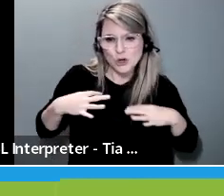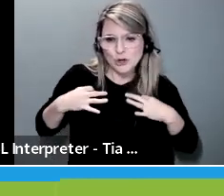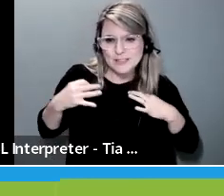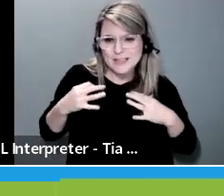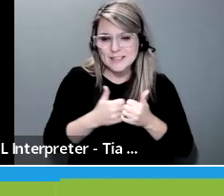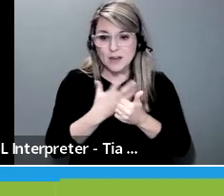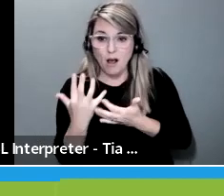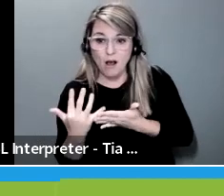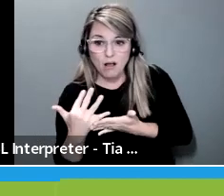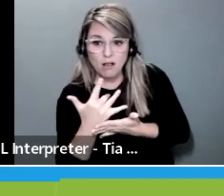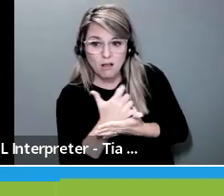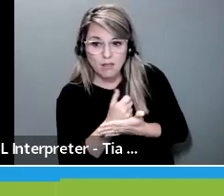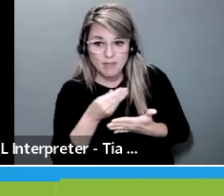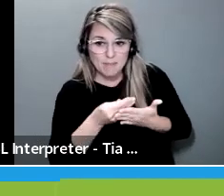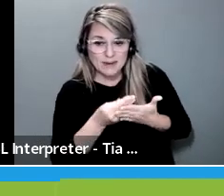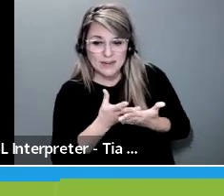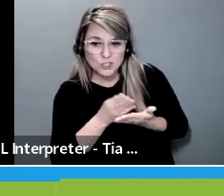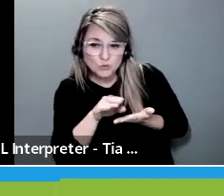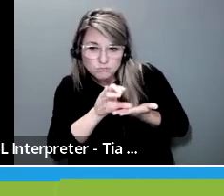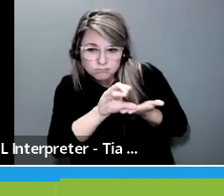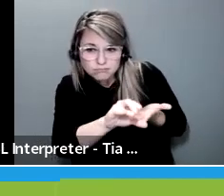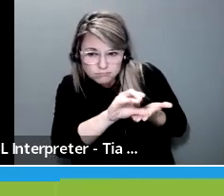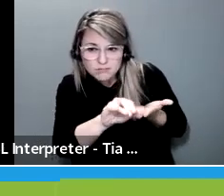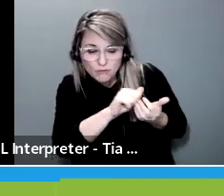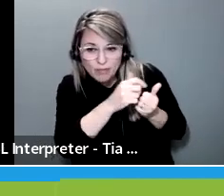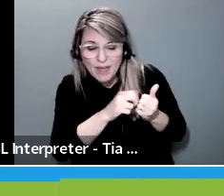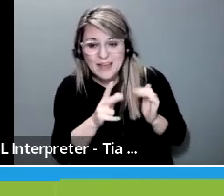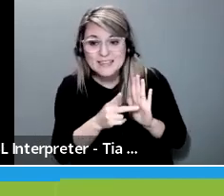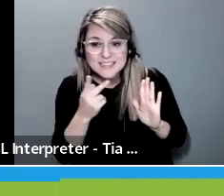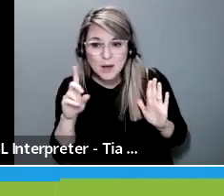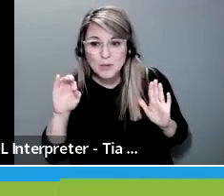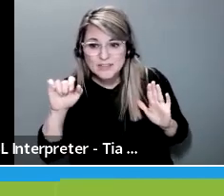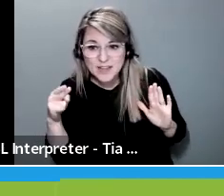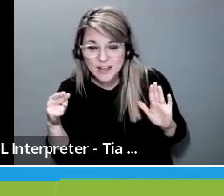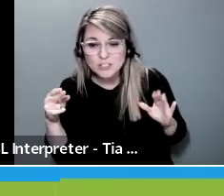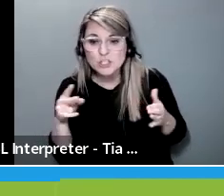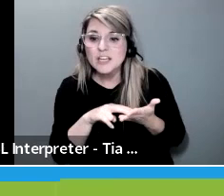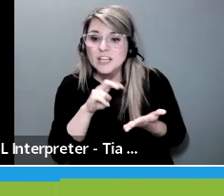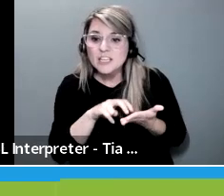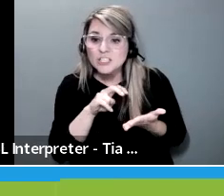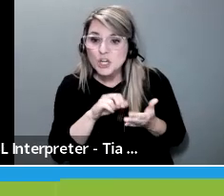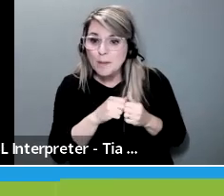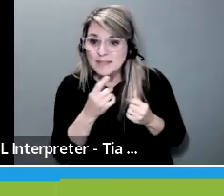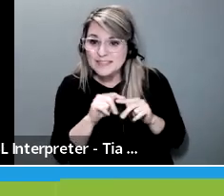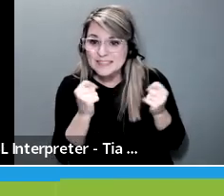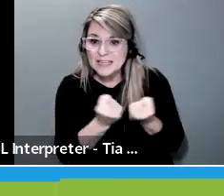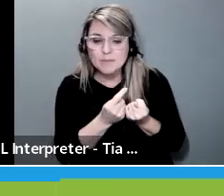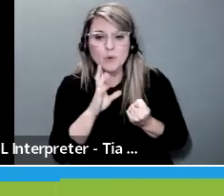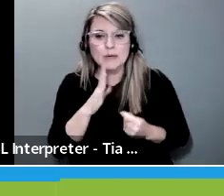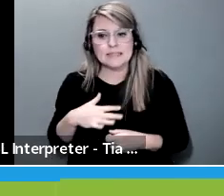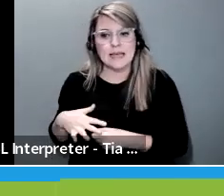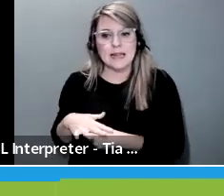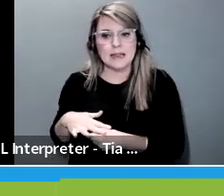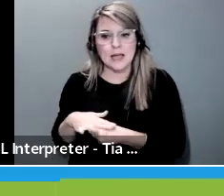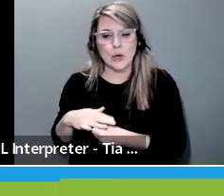took to really keep this double Dutch team going was a local gang leader. And it would have been